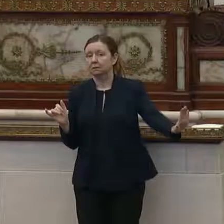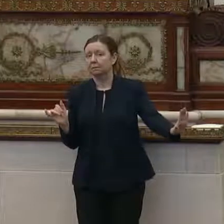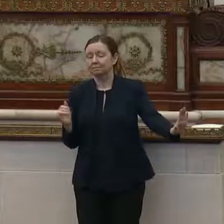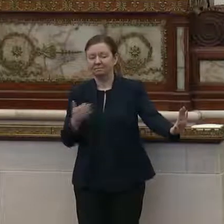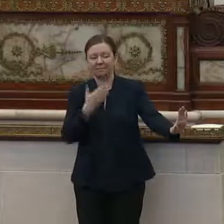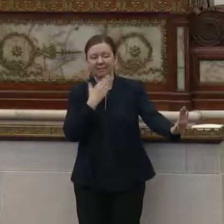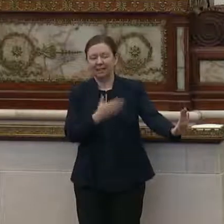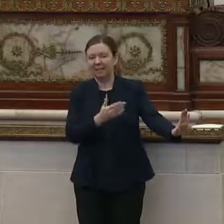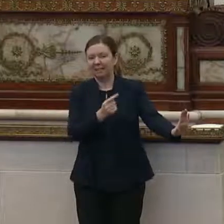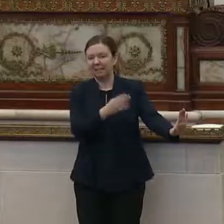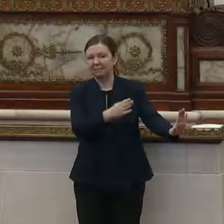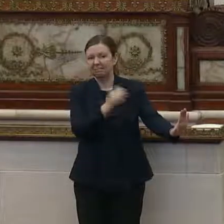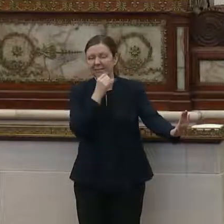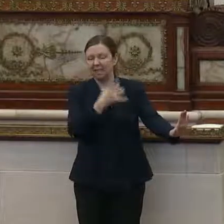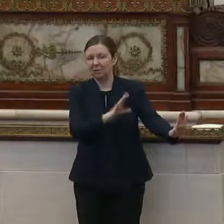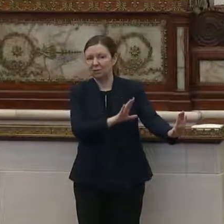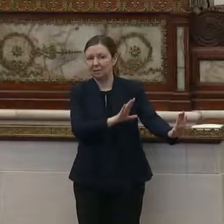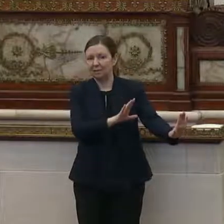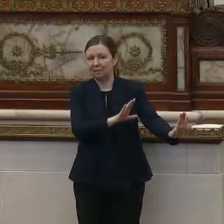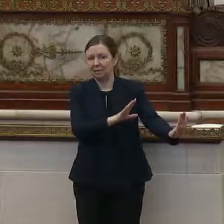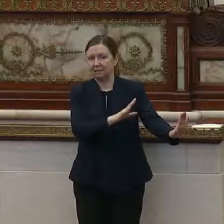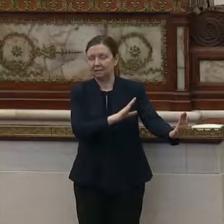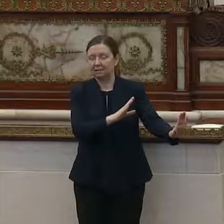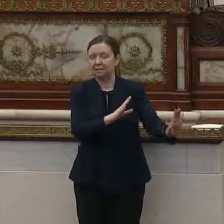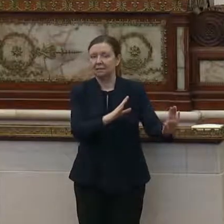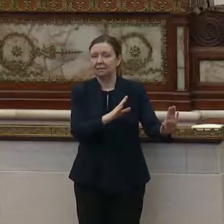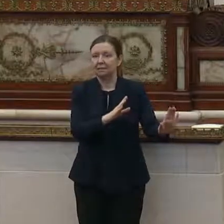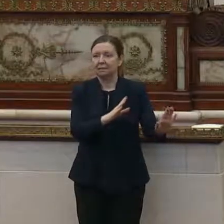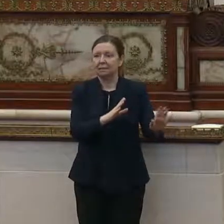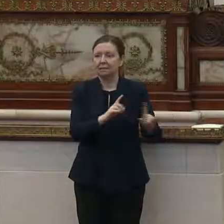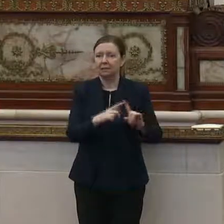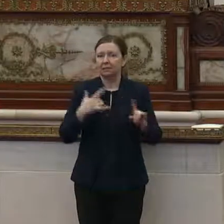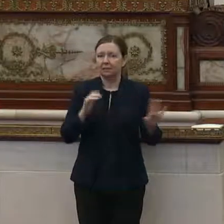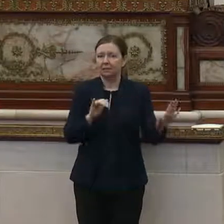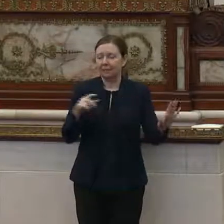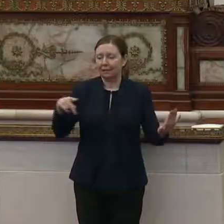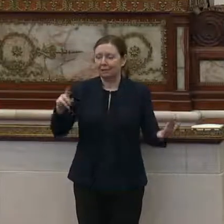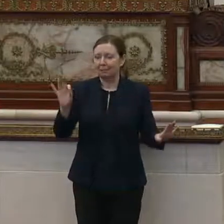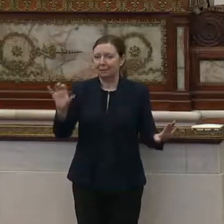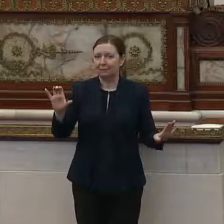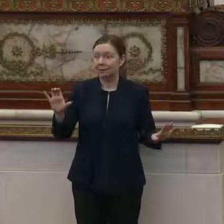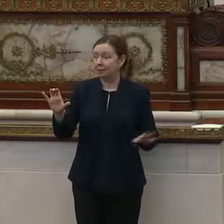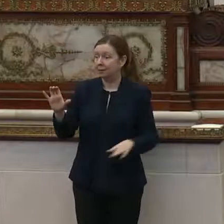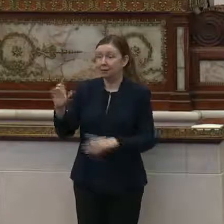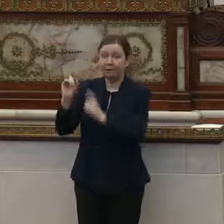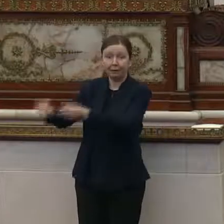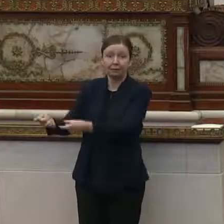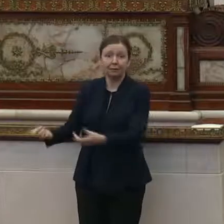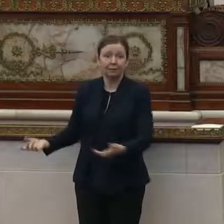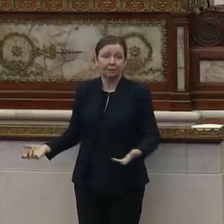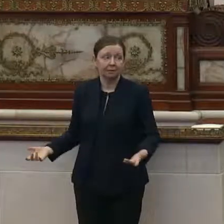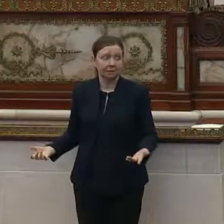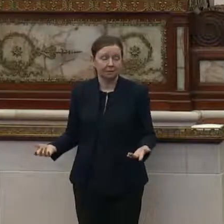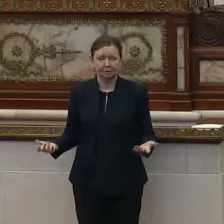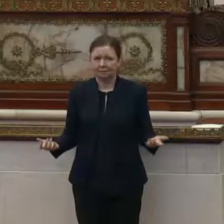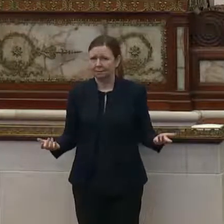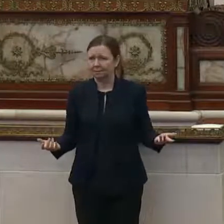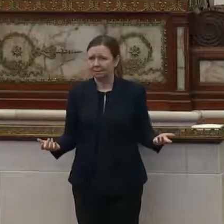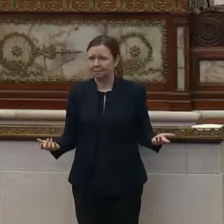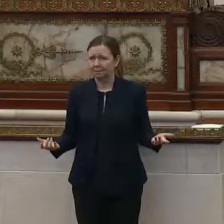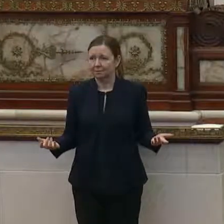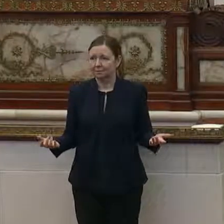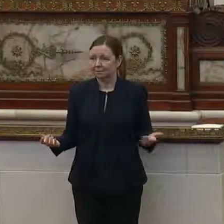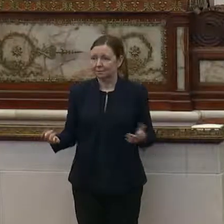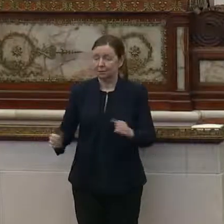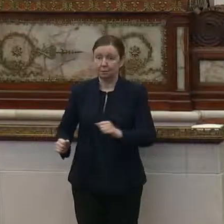thanks, but no thanks. We're not interested in what you have. And it feels like, on the other hand, the flip side, Philly Fighting COVID came out